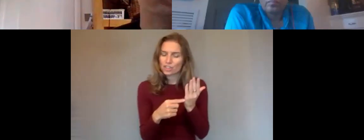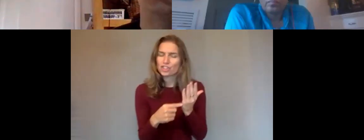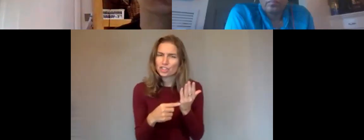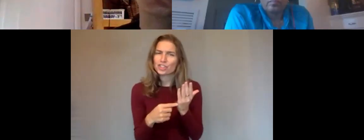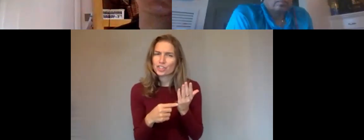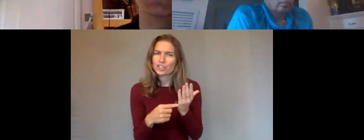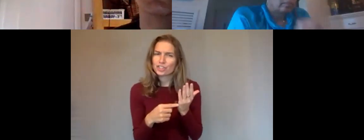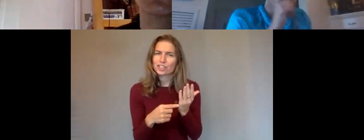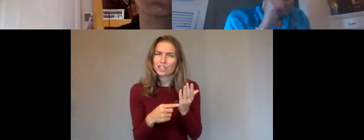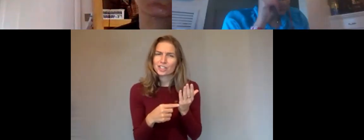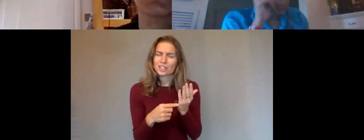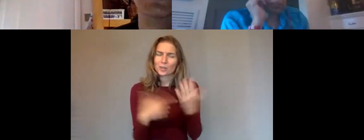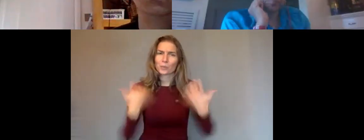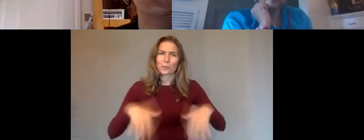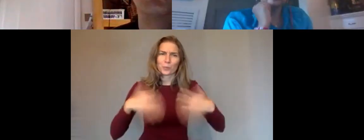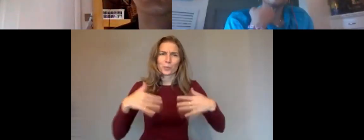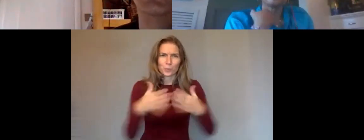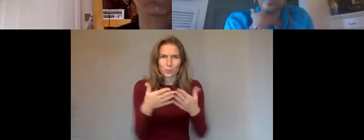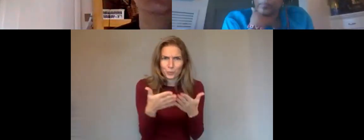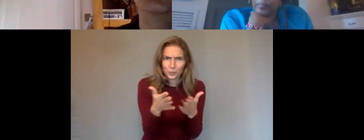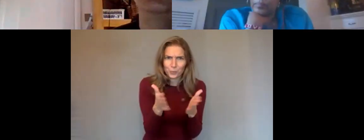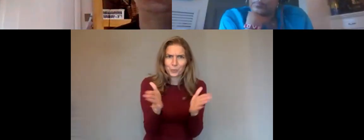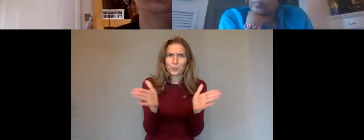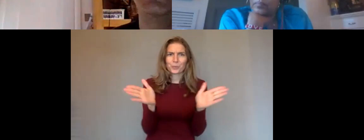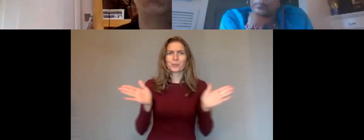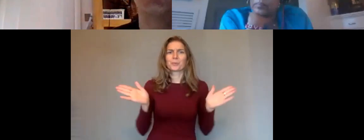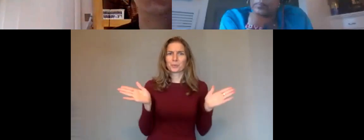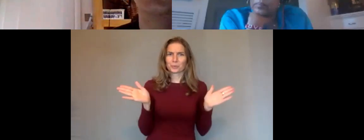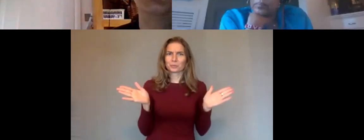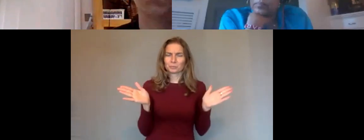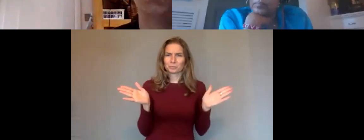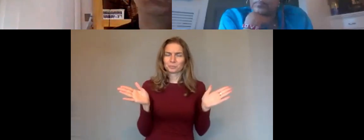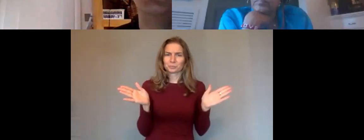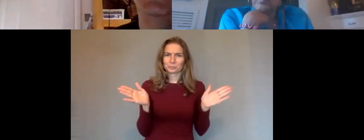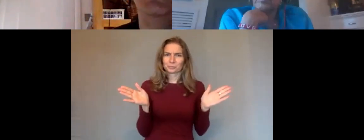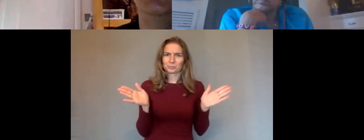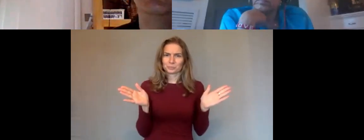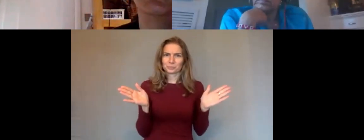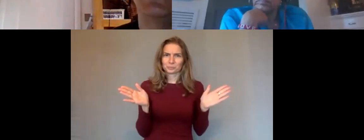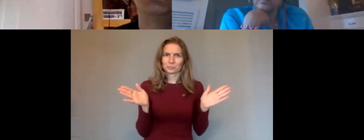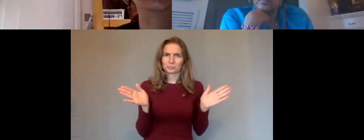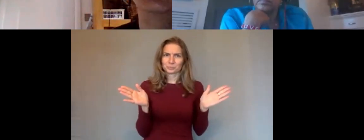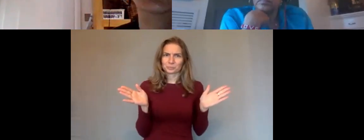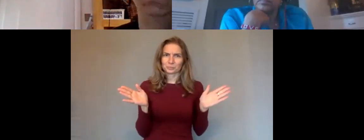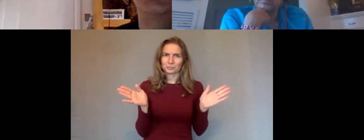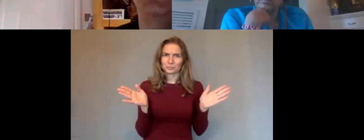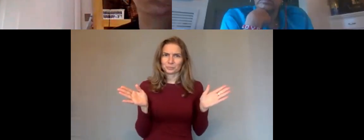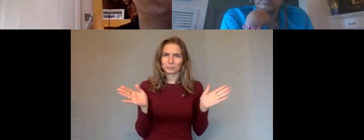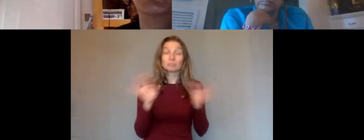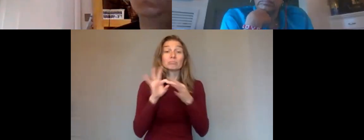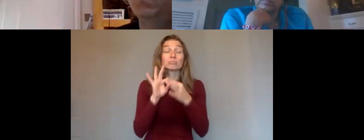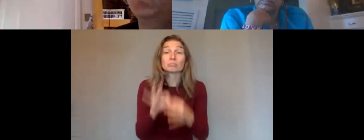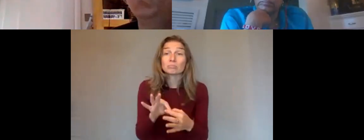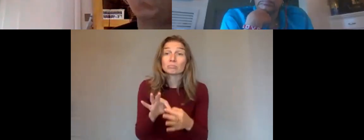spans far and wide in terms of the types of possibility and opportunity it